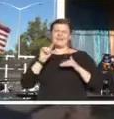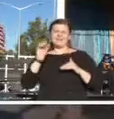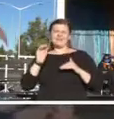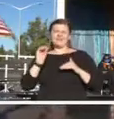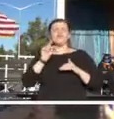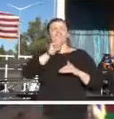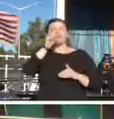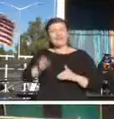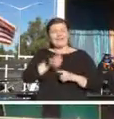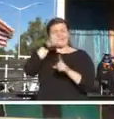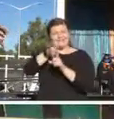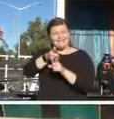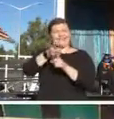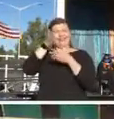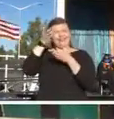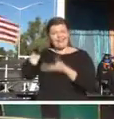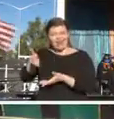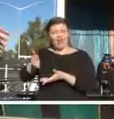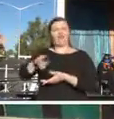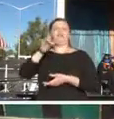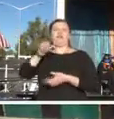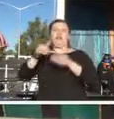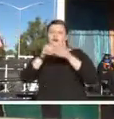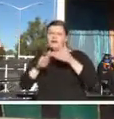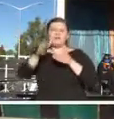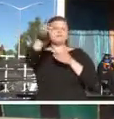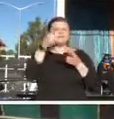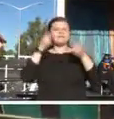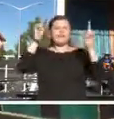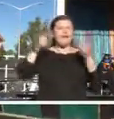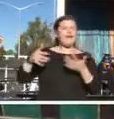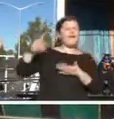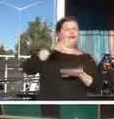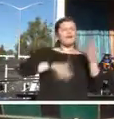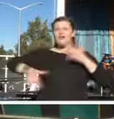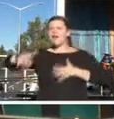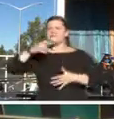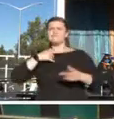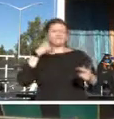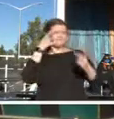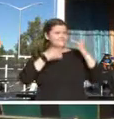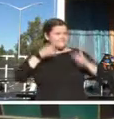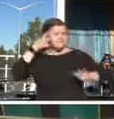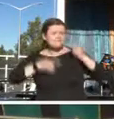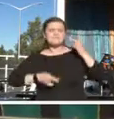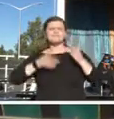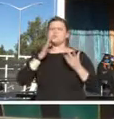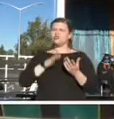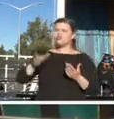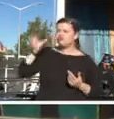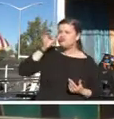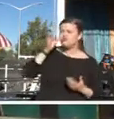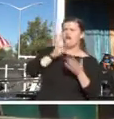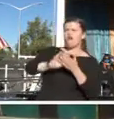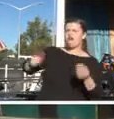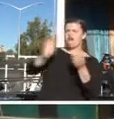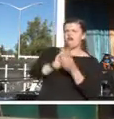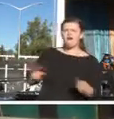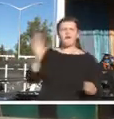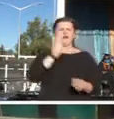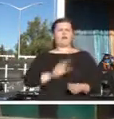success. It's the hanging around, being seen, being heard, showing your commitment, and demonstrating your